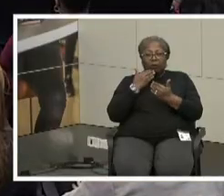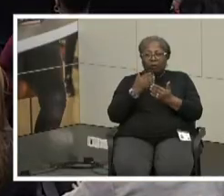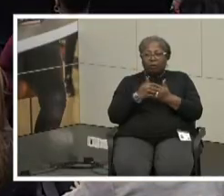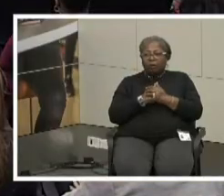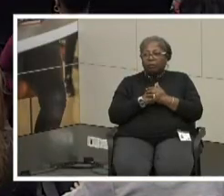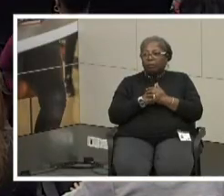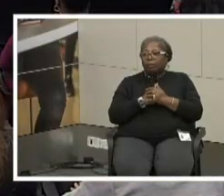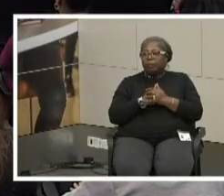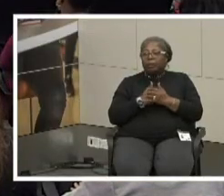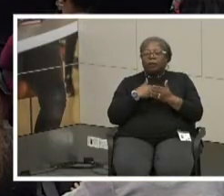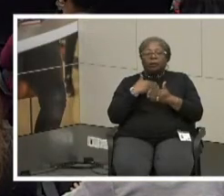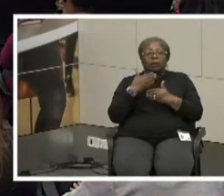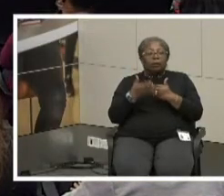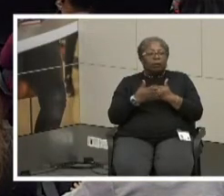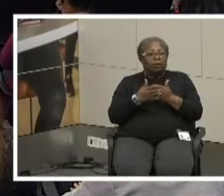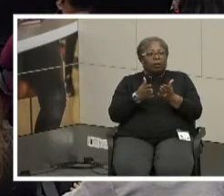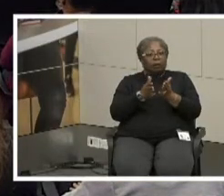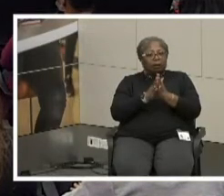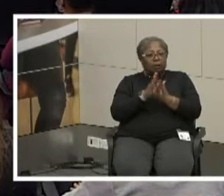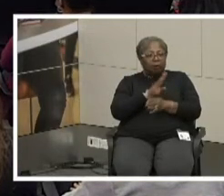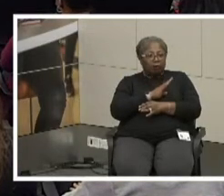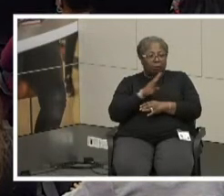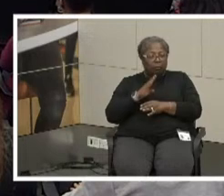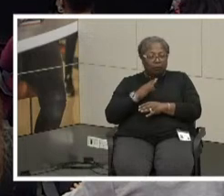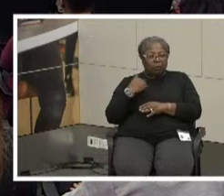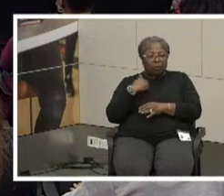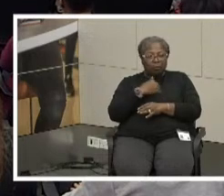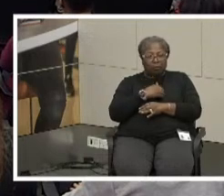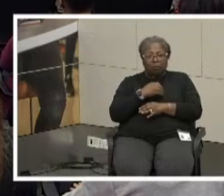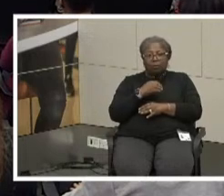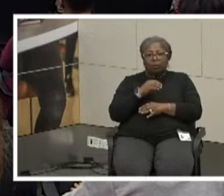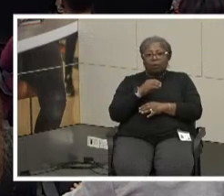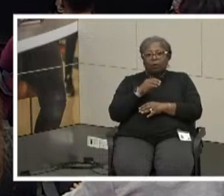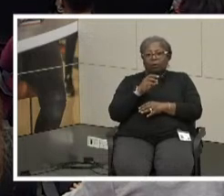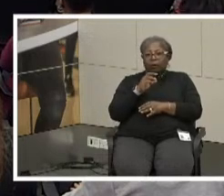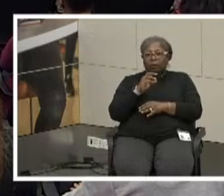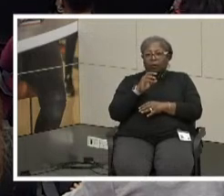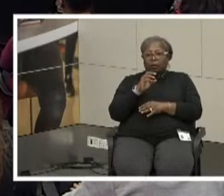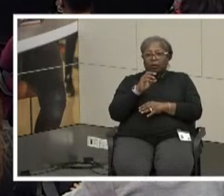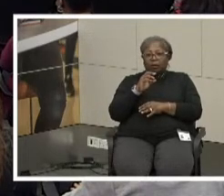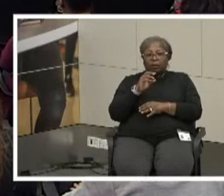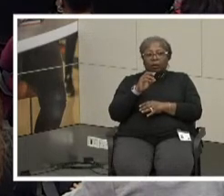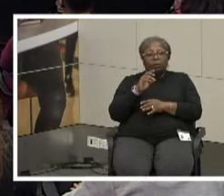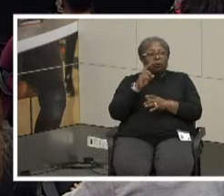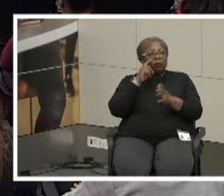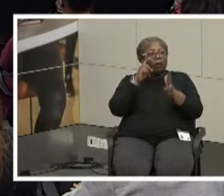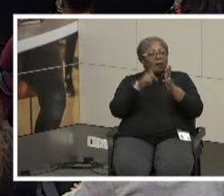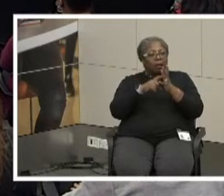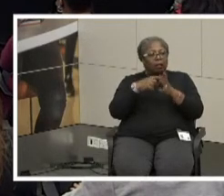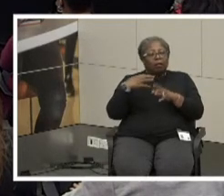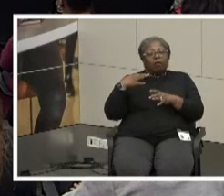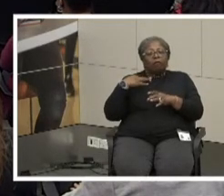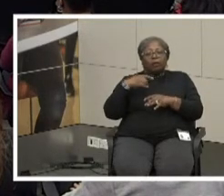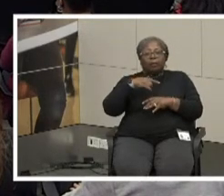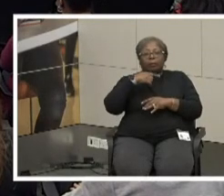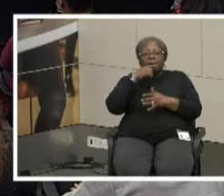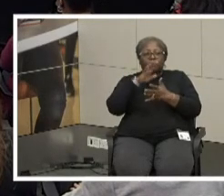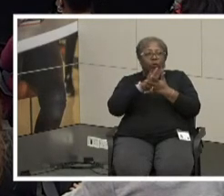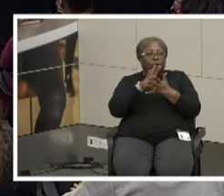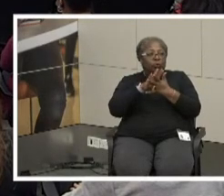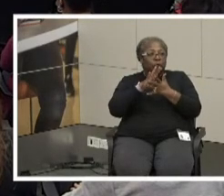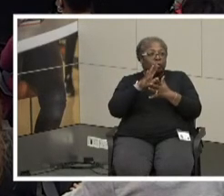Mr Kempo next I would like to ask board member Michelle Cruz Arnold to read our Proclamation recognizing Volunteers in public schools recognition